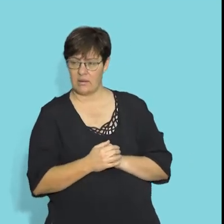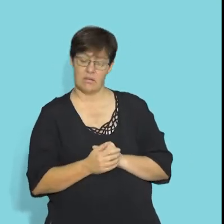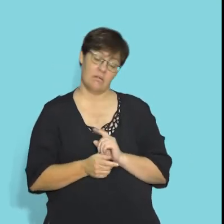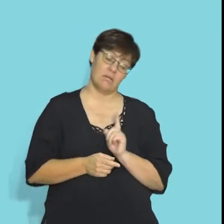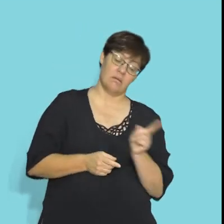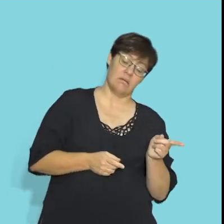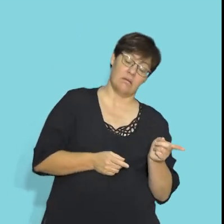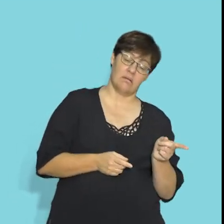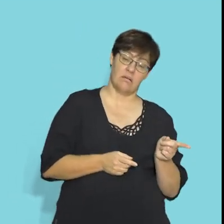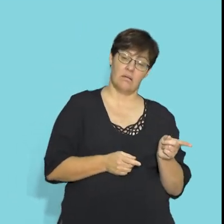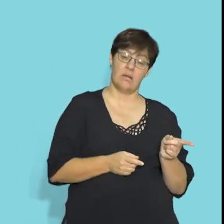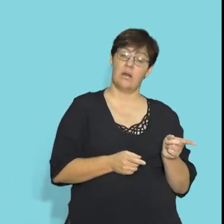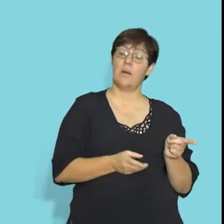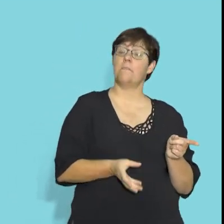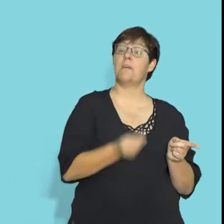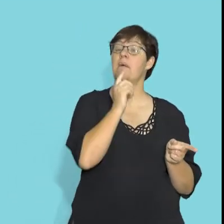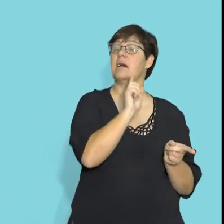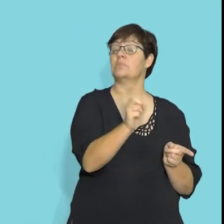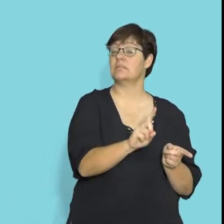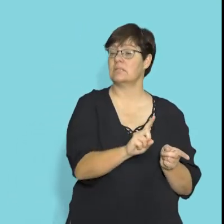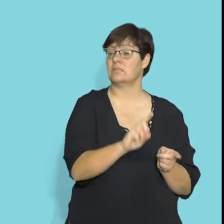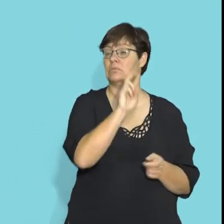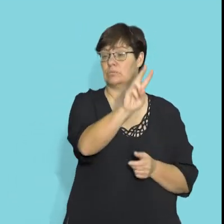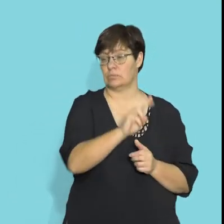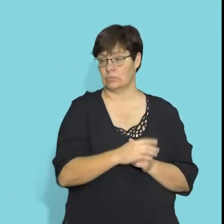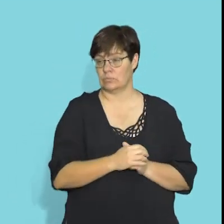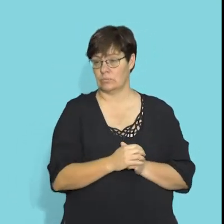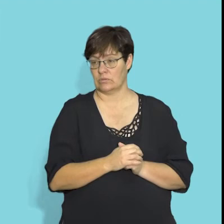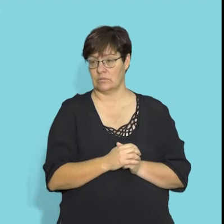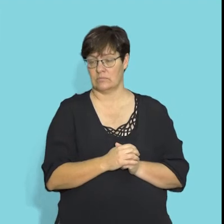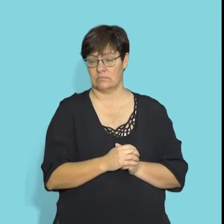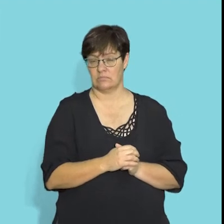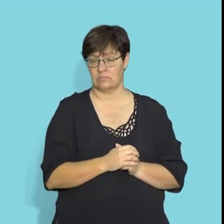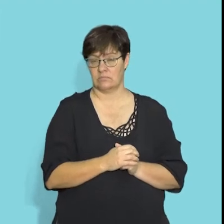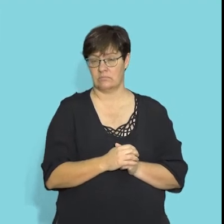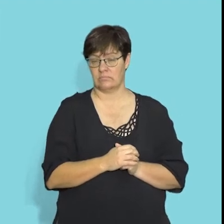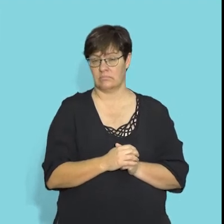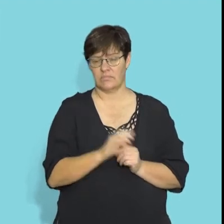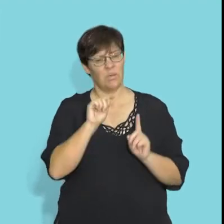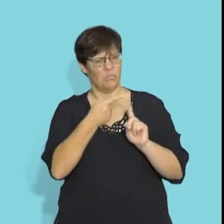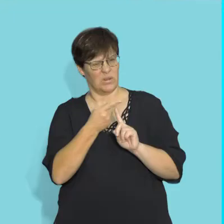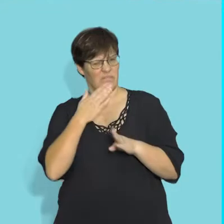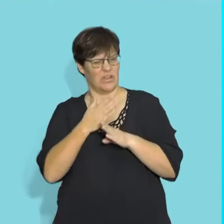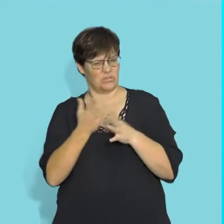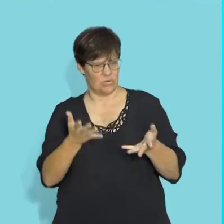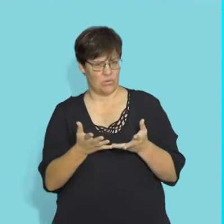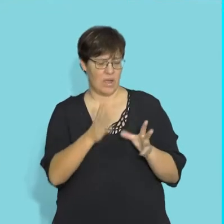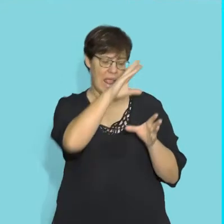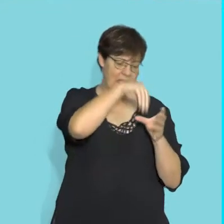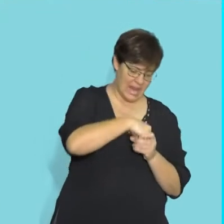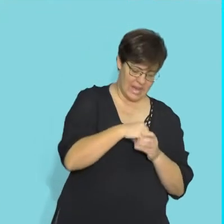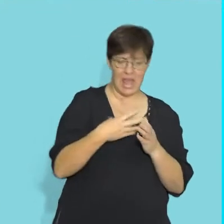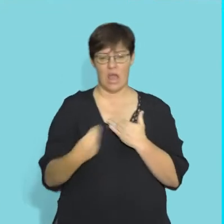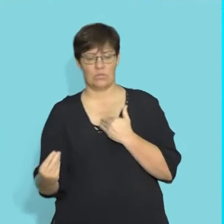x, I must get out 2. Right? That, again, that's the whole point of functions. Input,